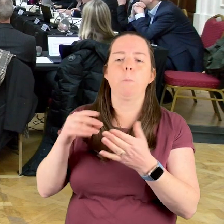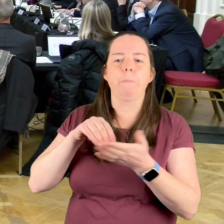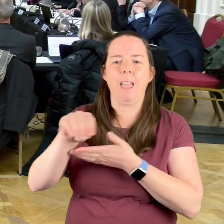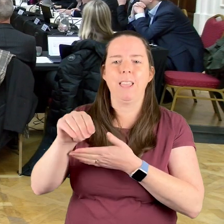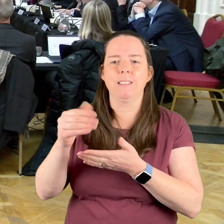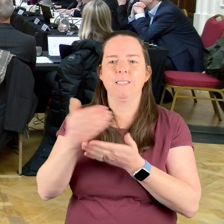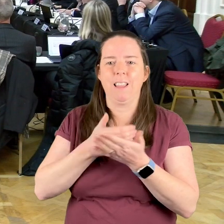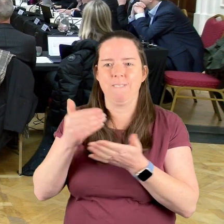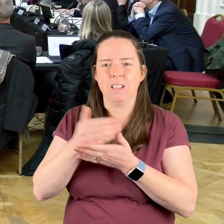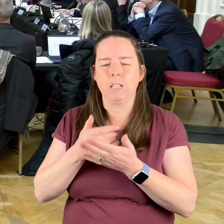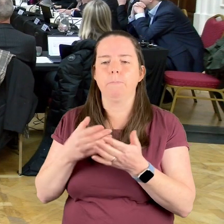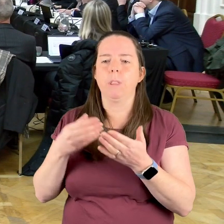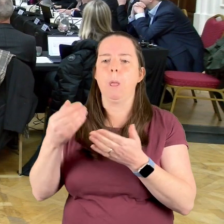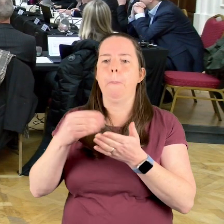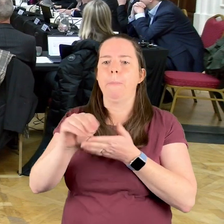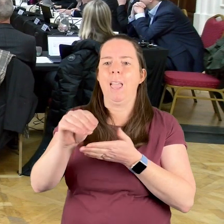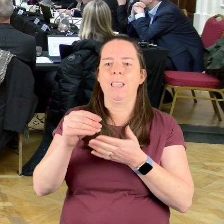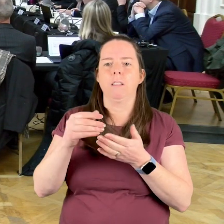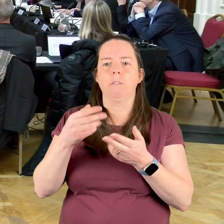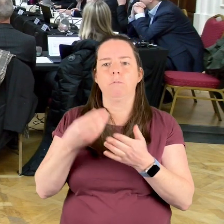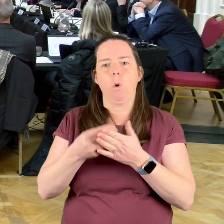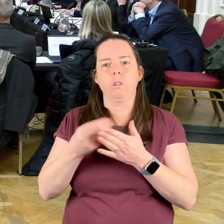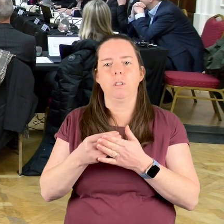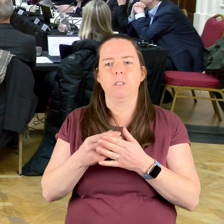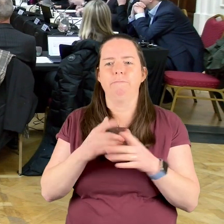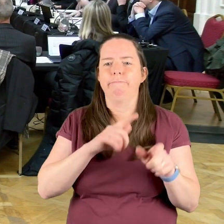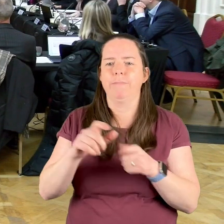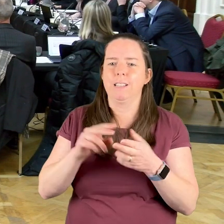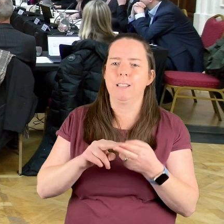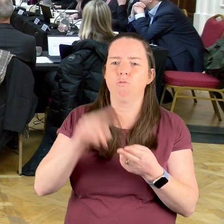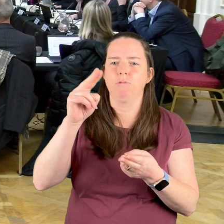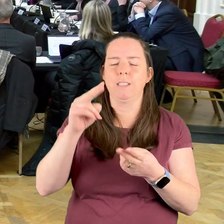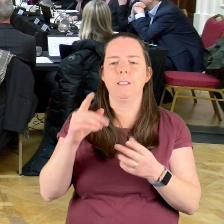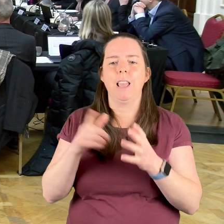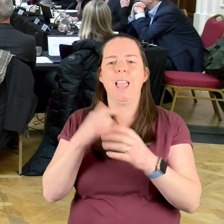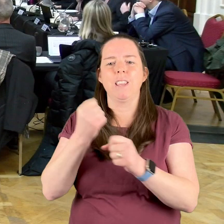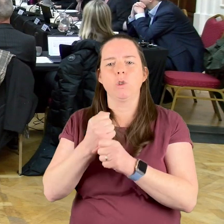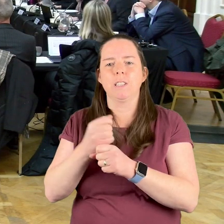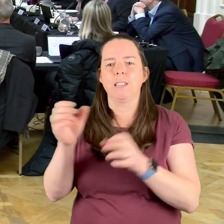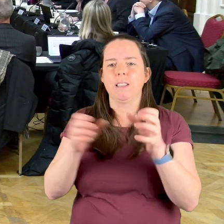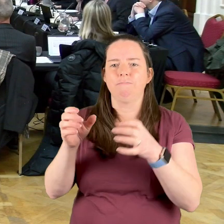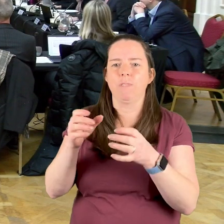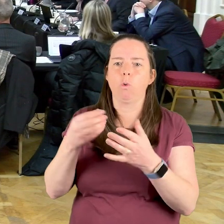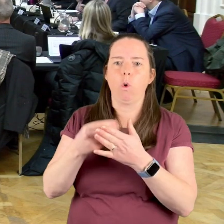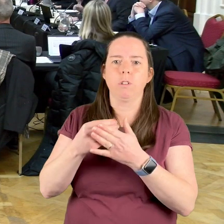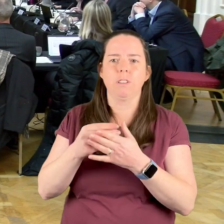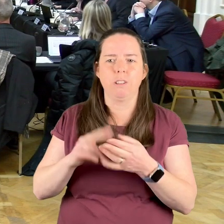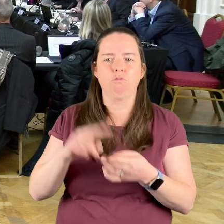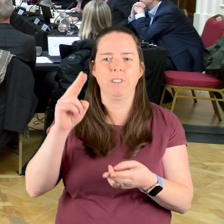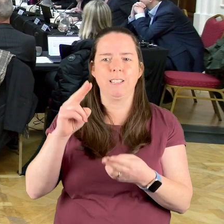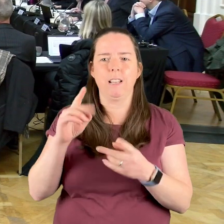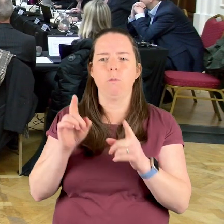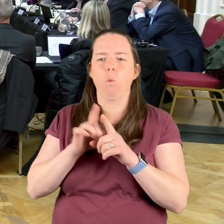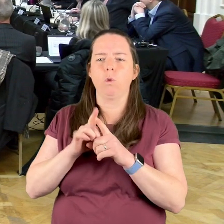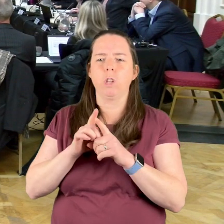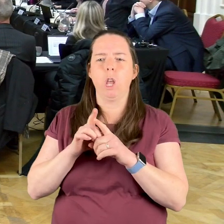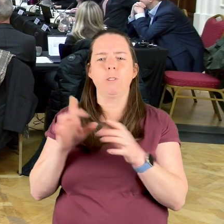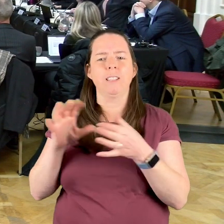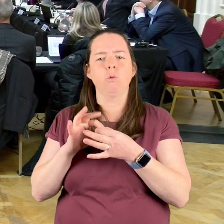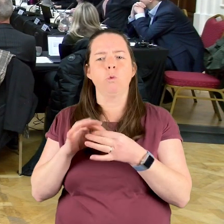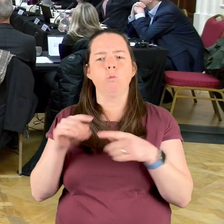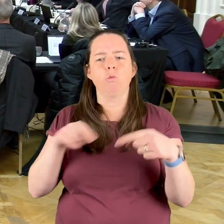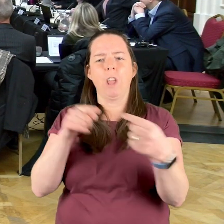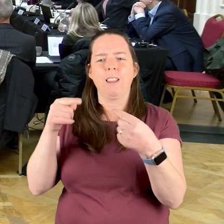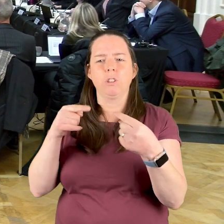see, our pay costs are continuing to increase and our agency costs are continuing to increase. But it comes back to the challenges for the workforce, being able to